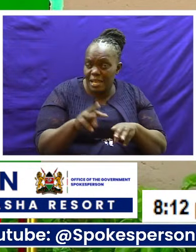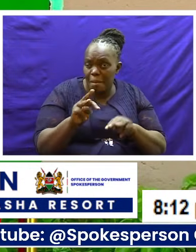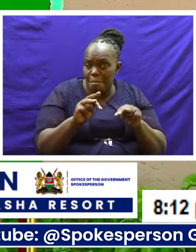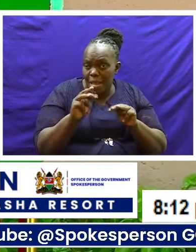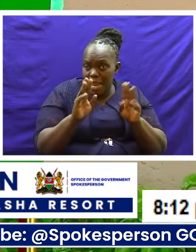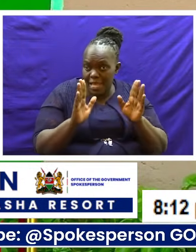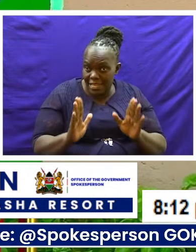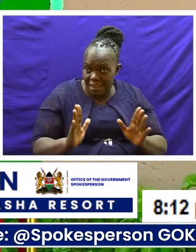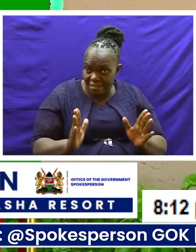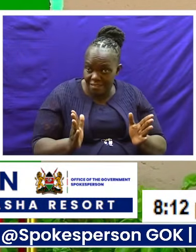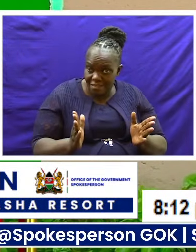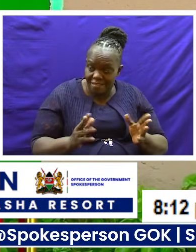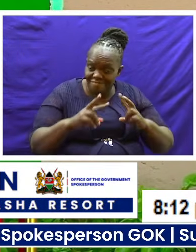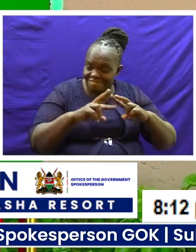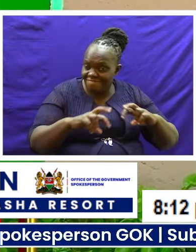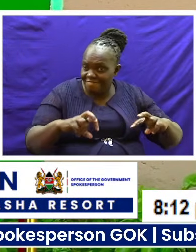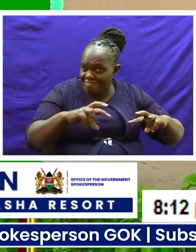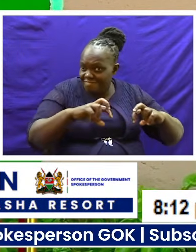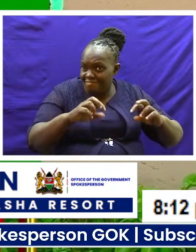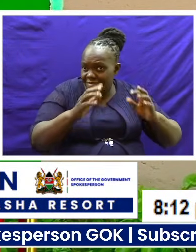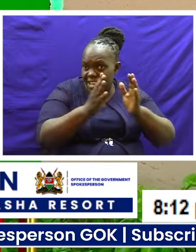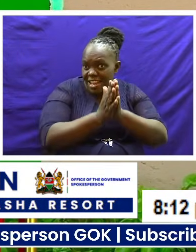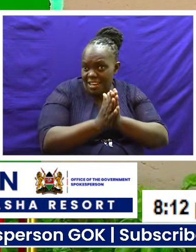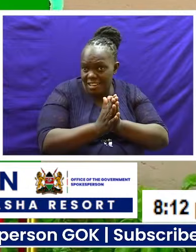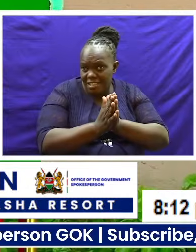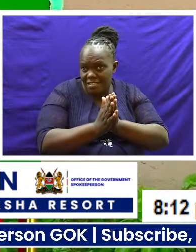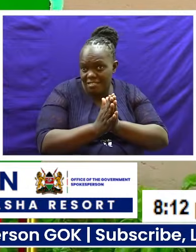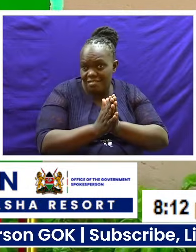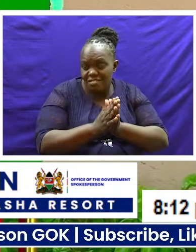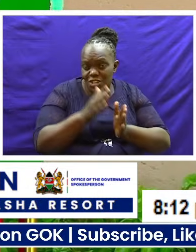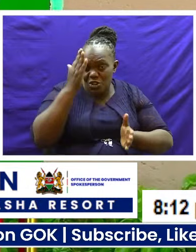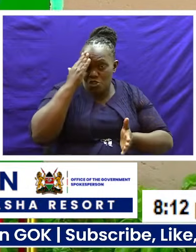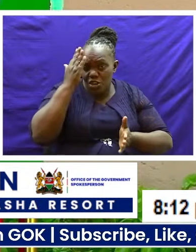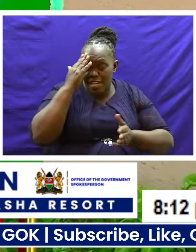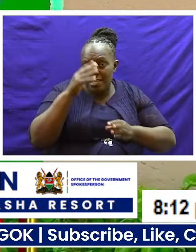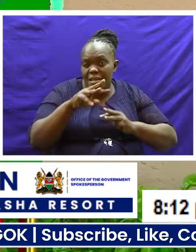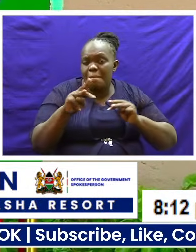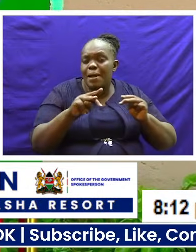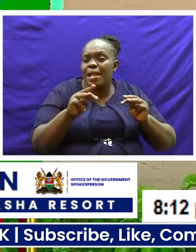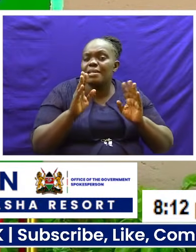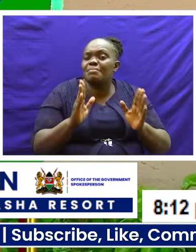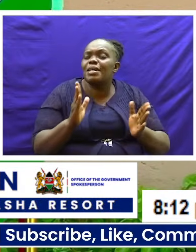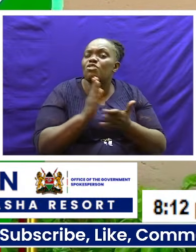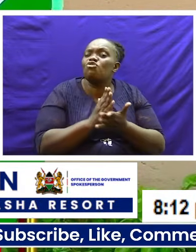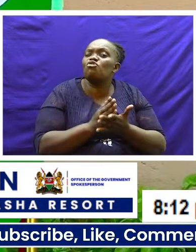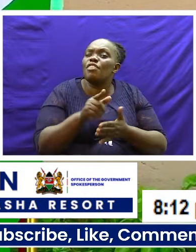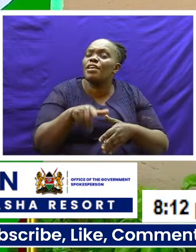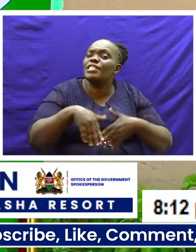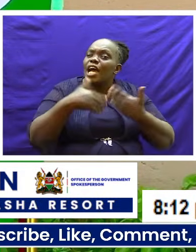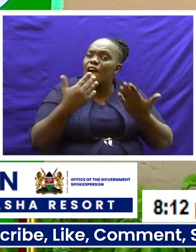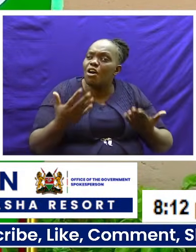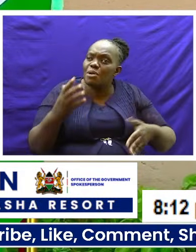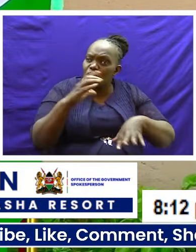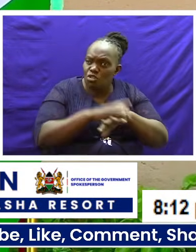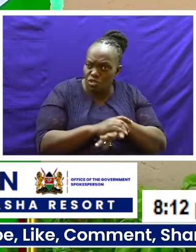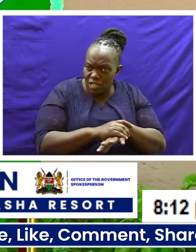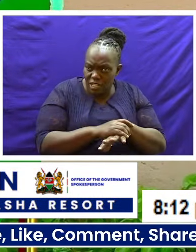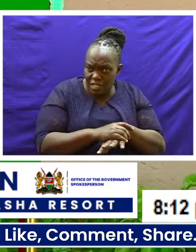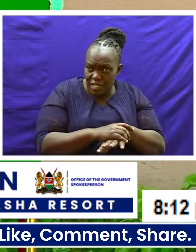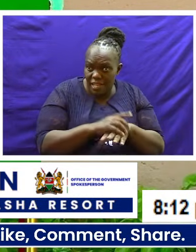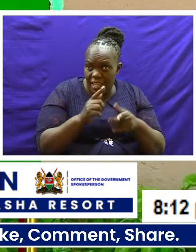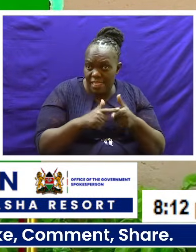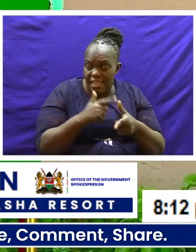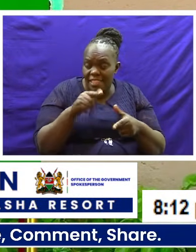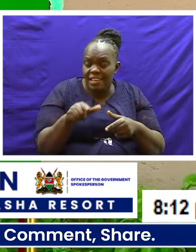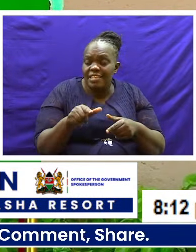manager, research and knowledge management. And then now, so that's how I got into KUCCPS. Then rose to become the